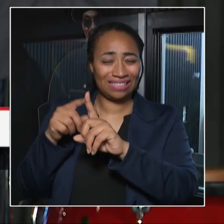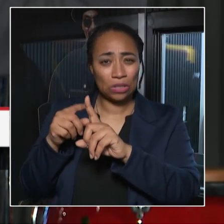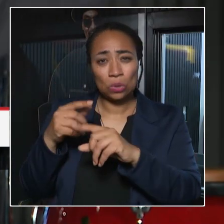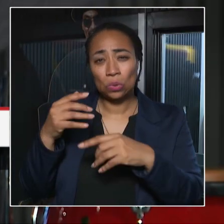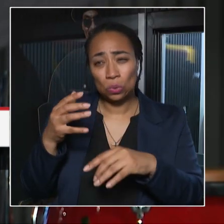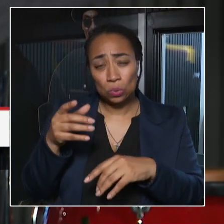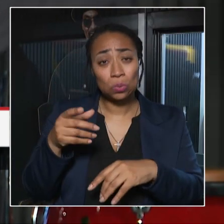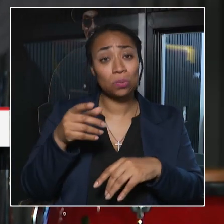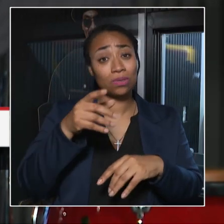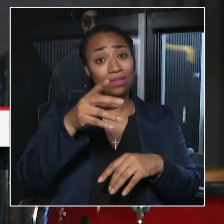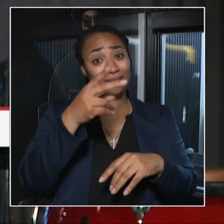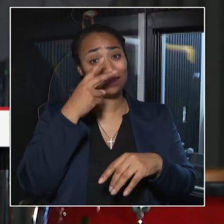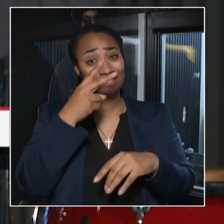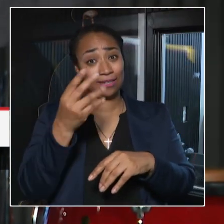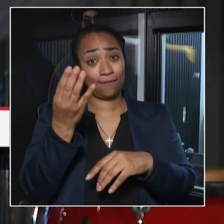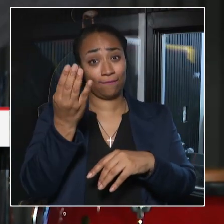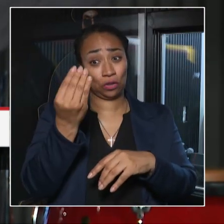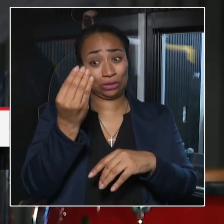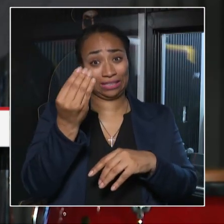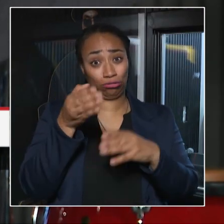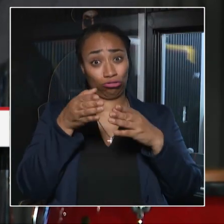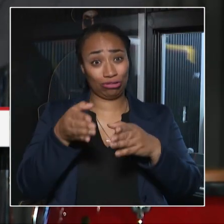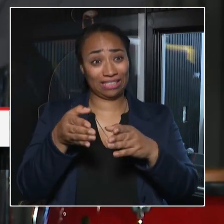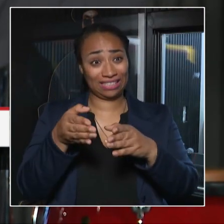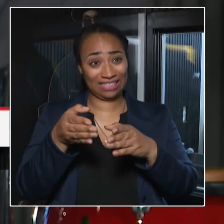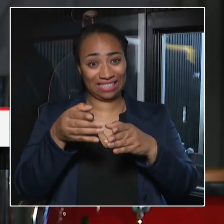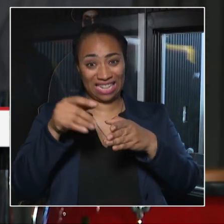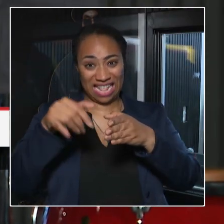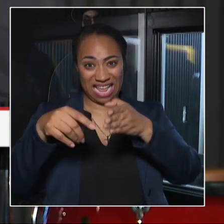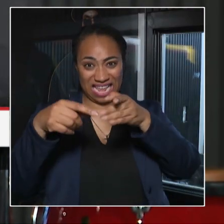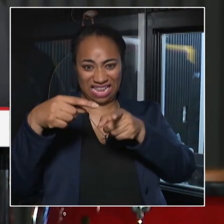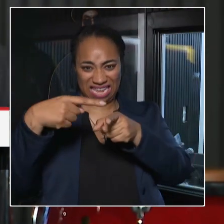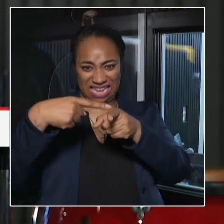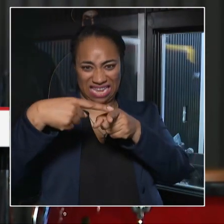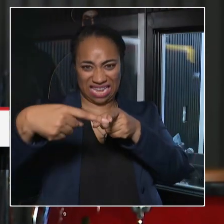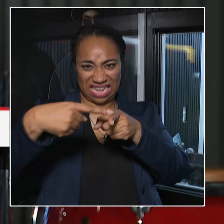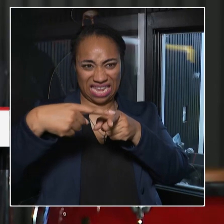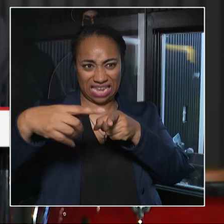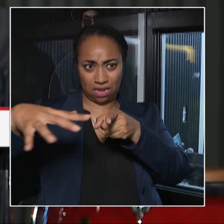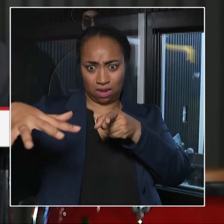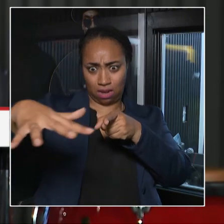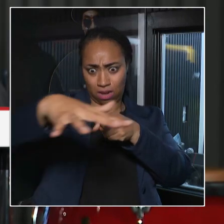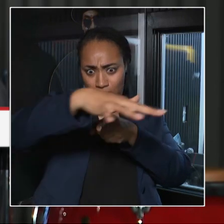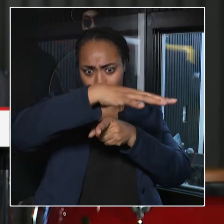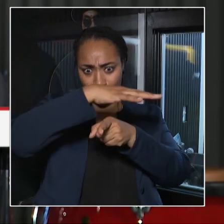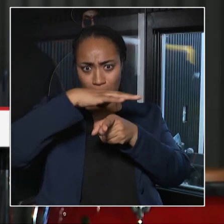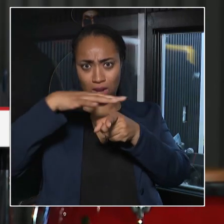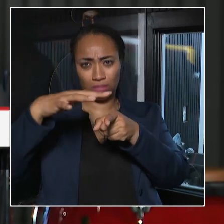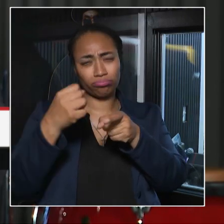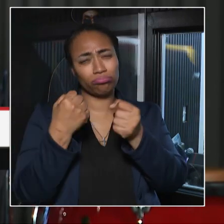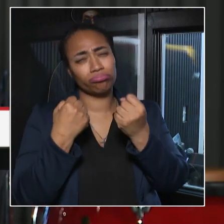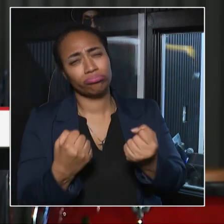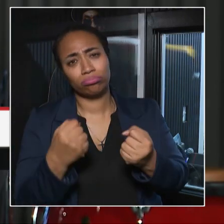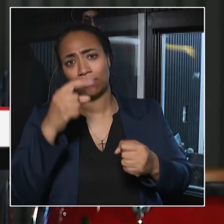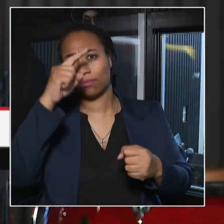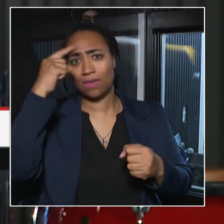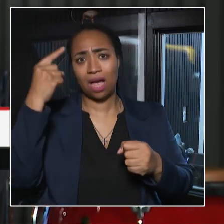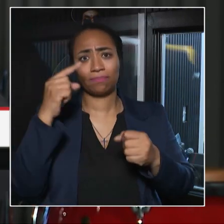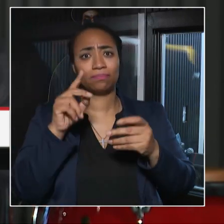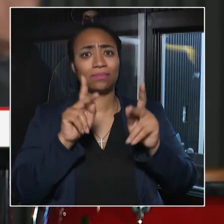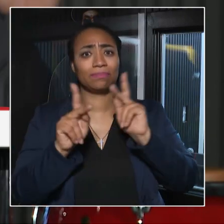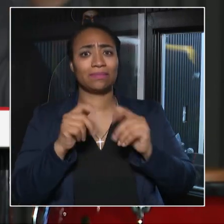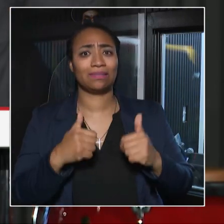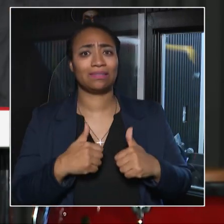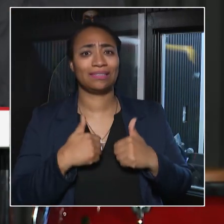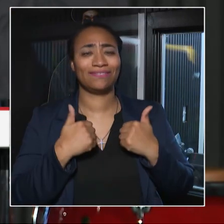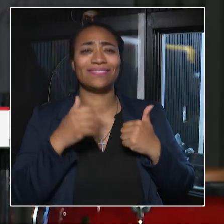now still owned by a black person on 14th and Crittenden Street. Because somebody had the vision and the heart to help us.